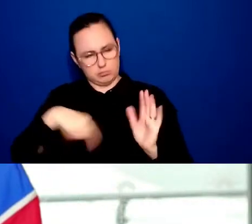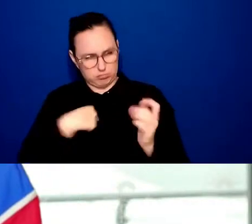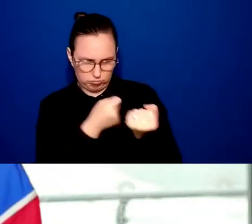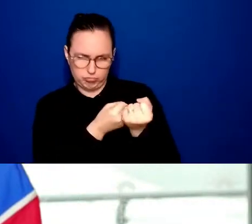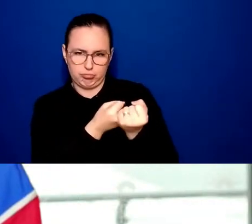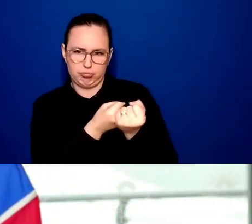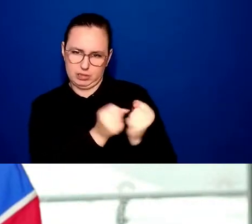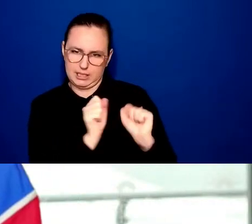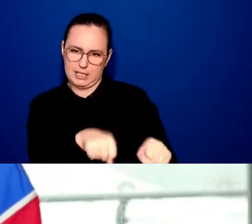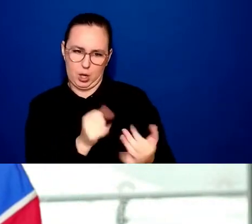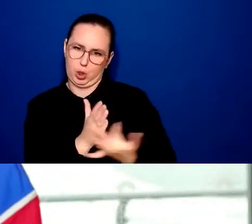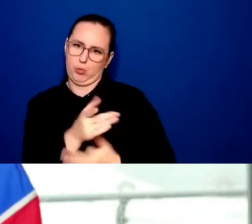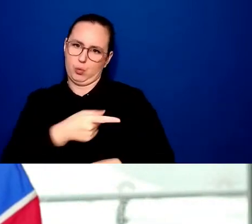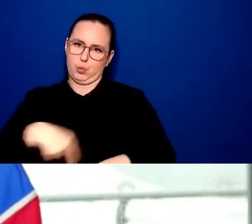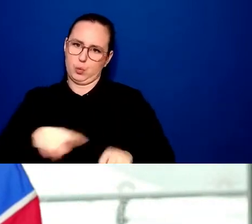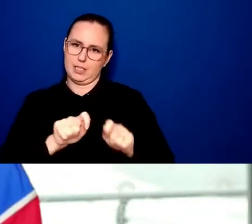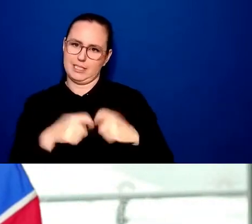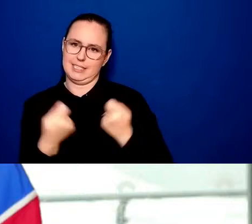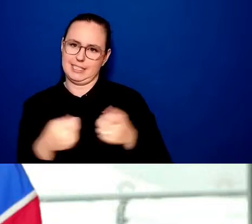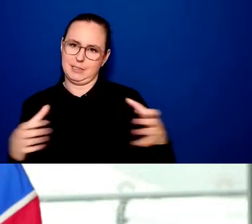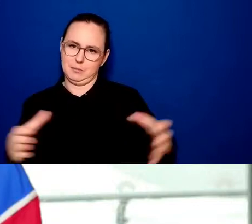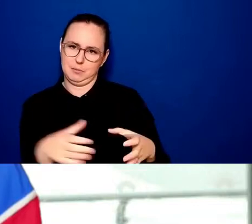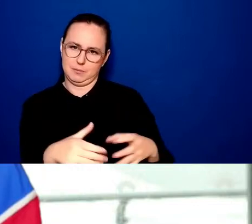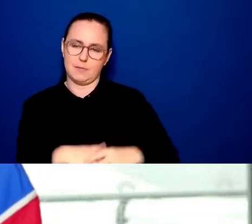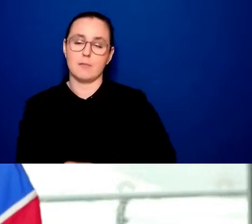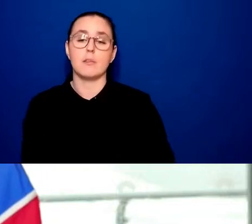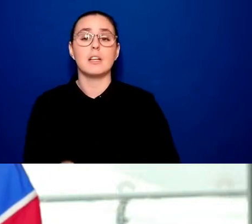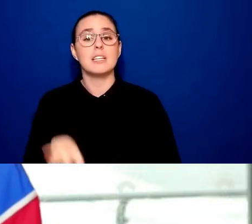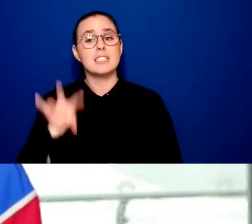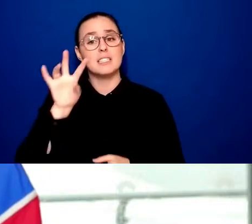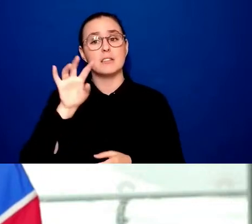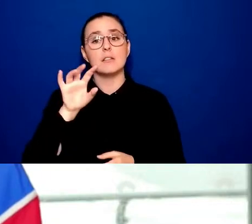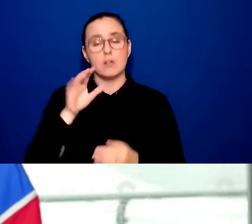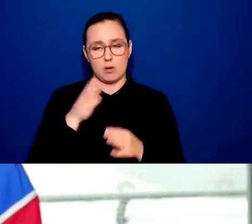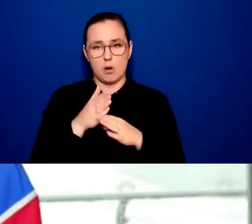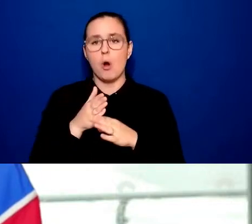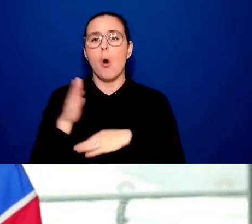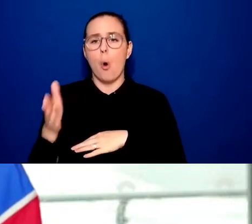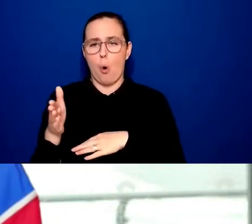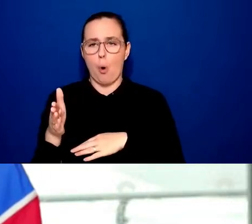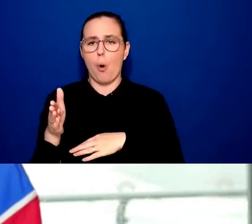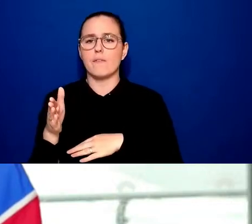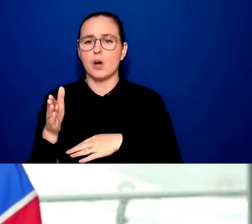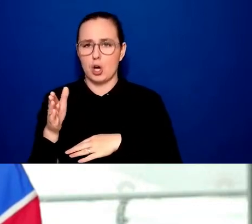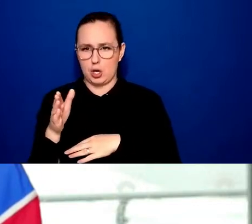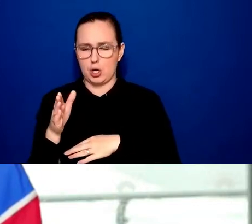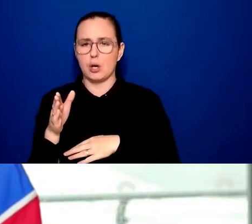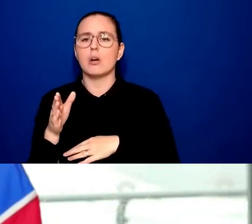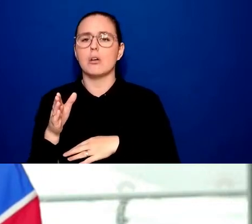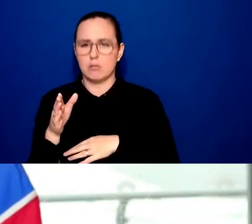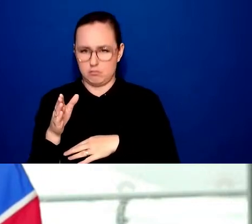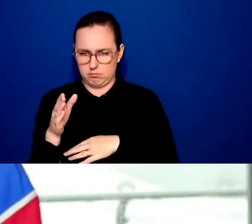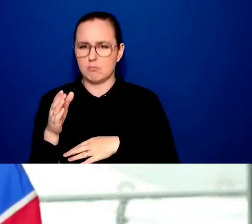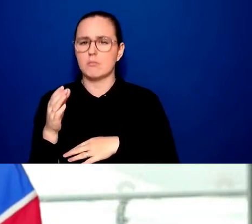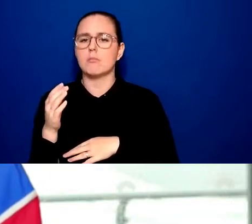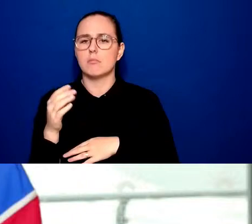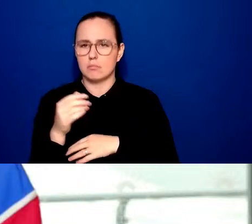4,064,859 British Columbians have now received their first dose of a COVID-19 vaccine. That's as of end of day Sunday.